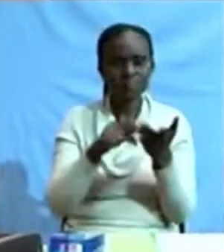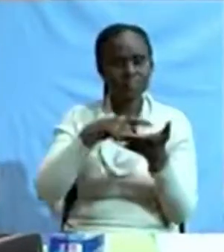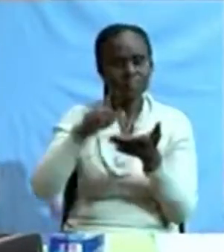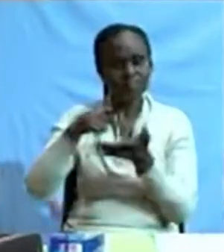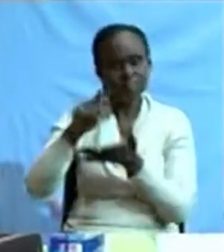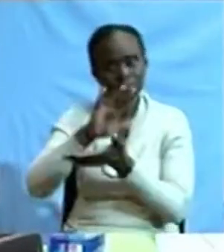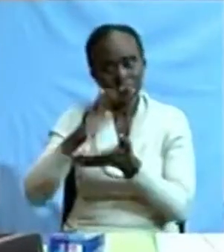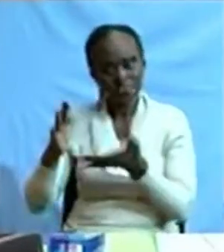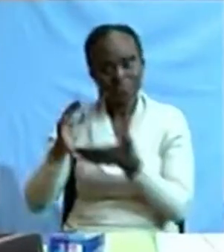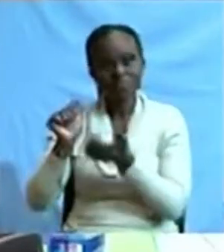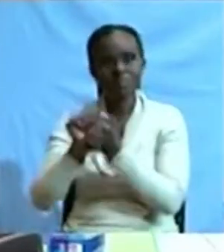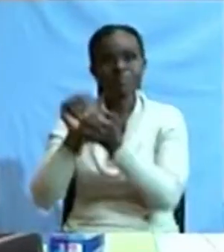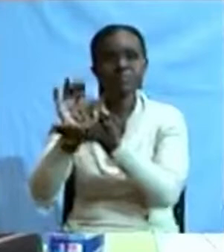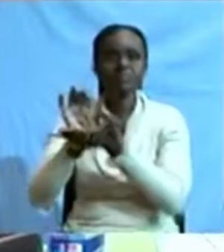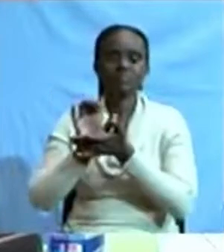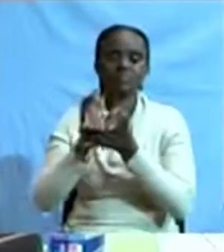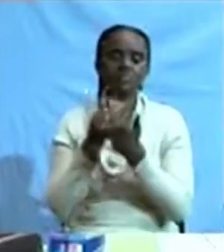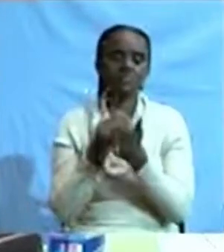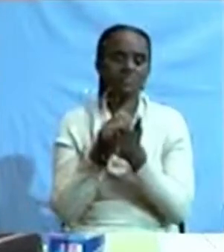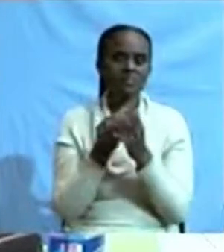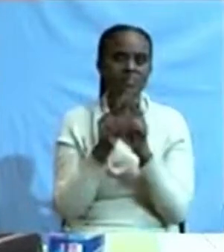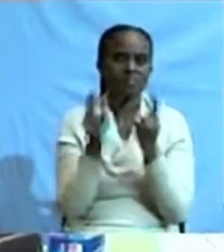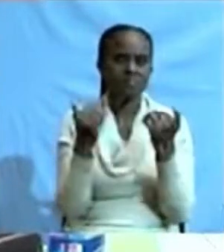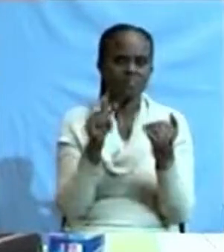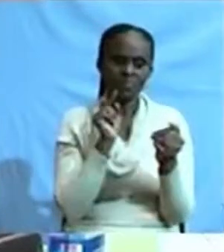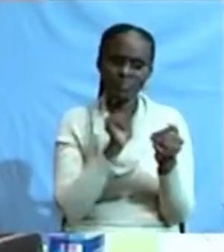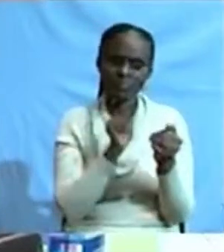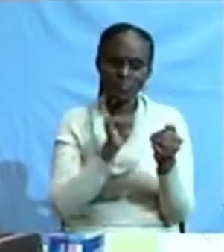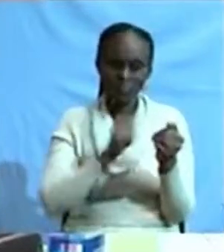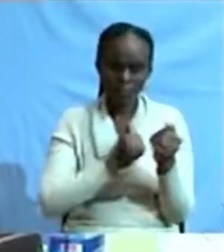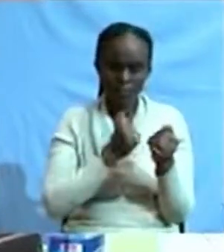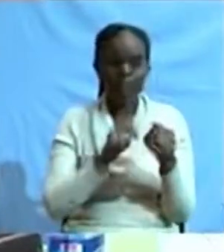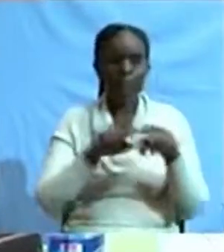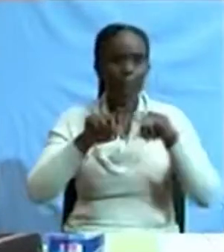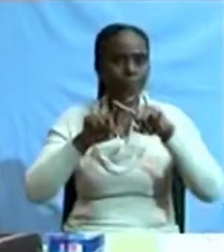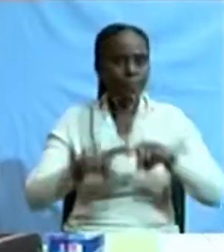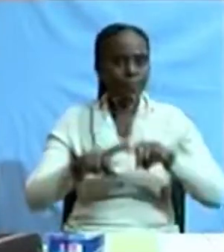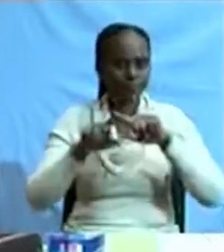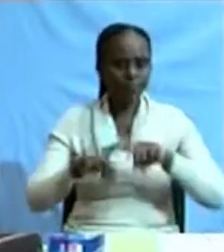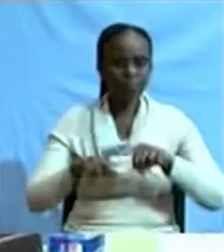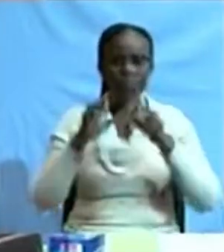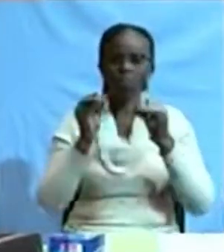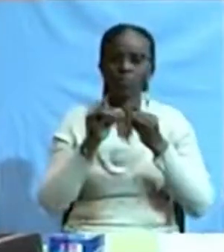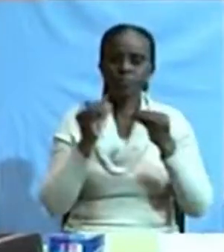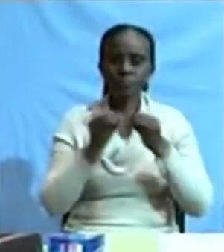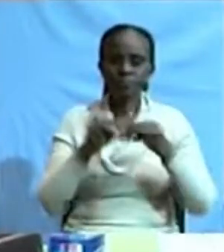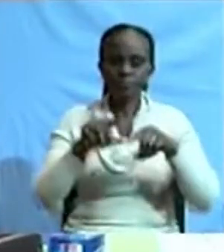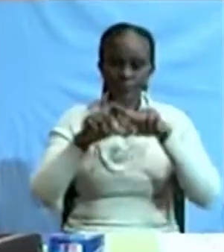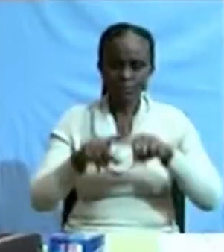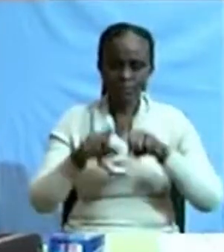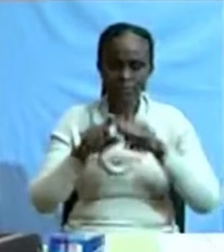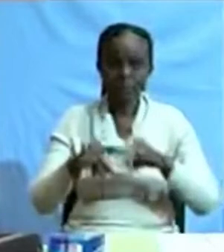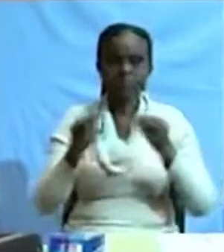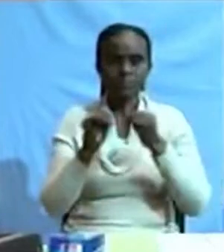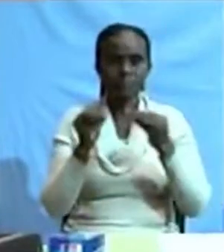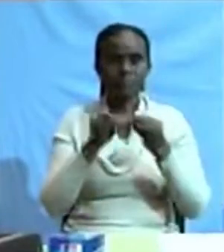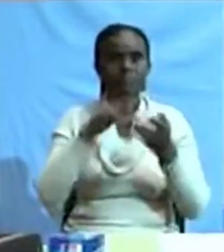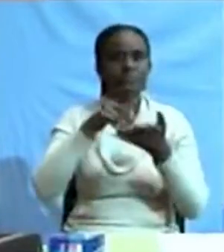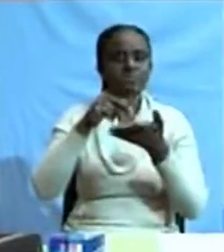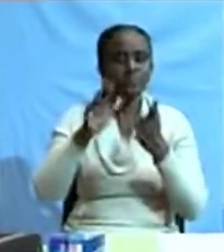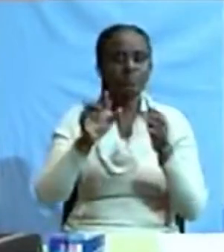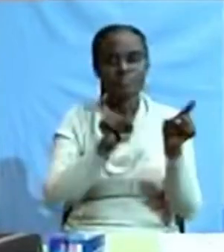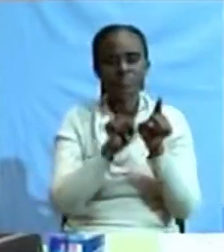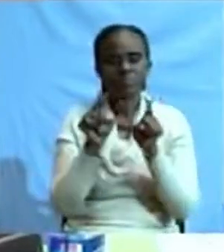reimbursing the borrowed funds. So on that one, we are relying on the same ratepayers, and